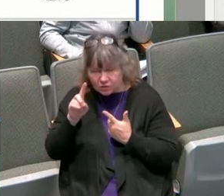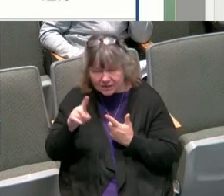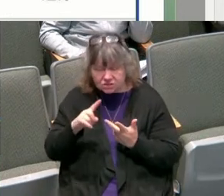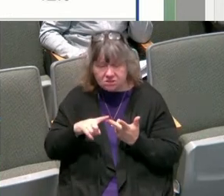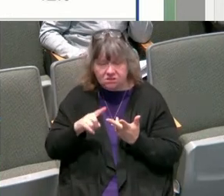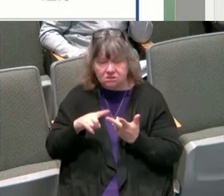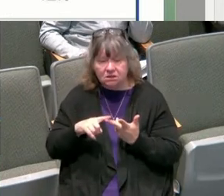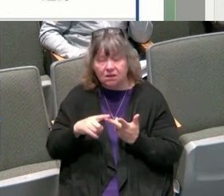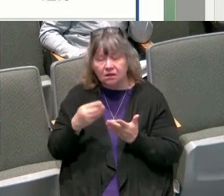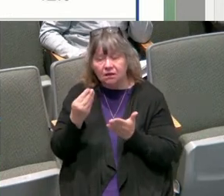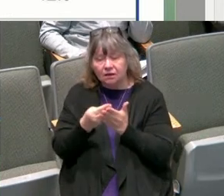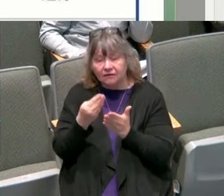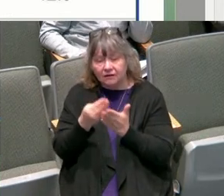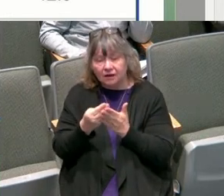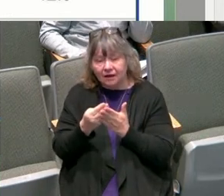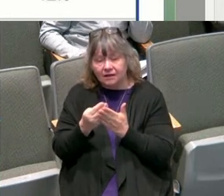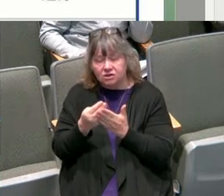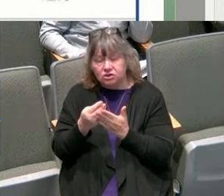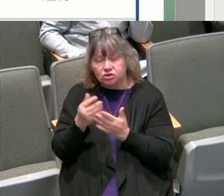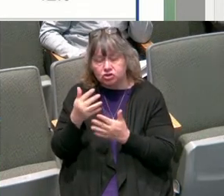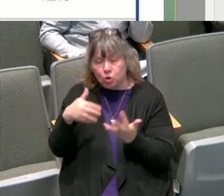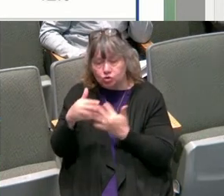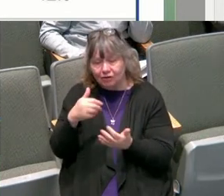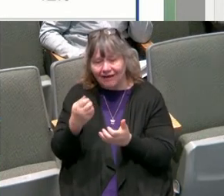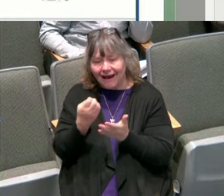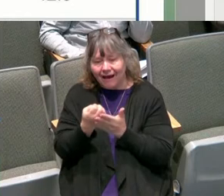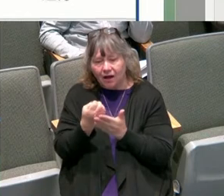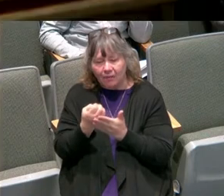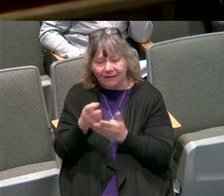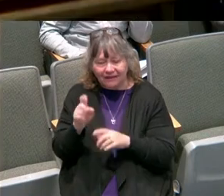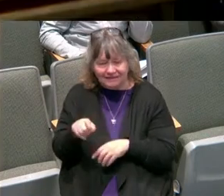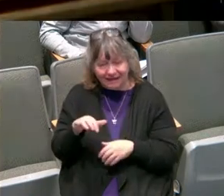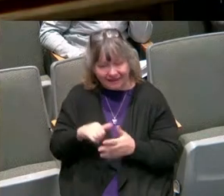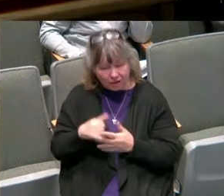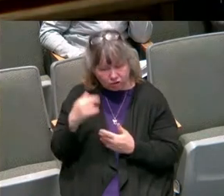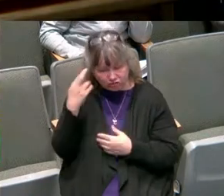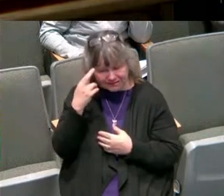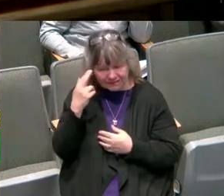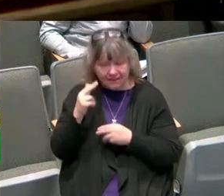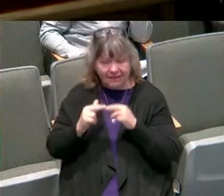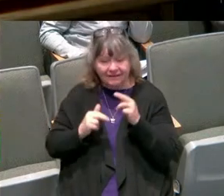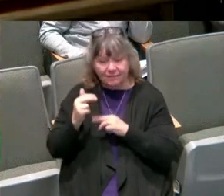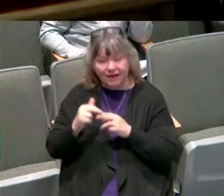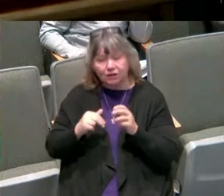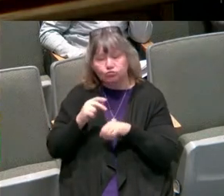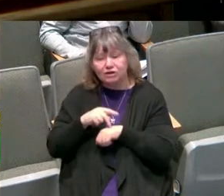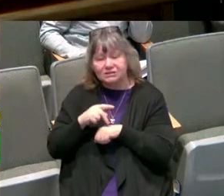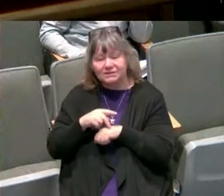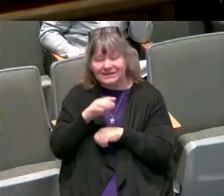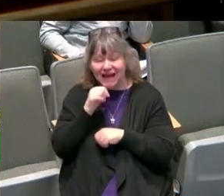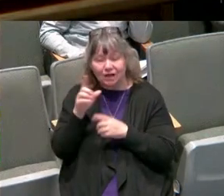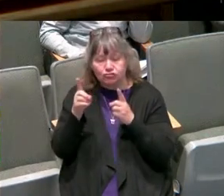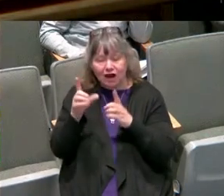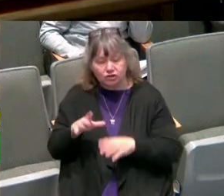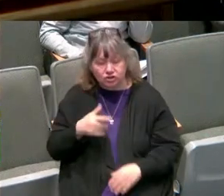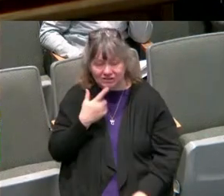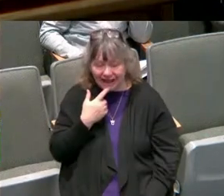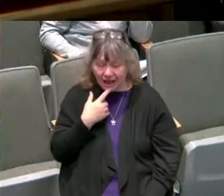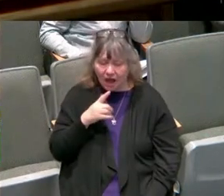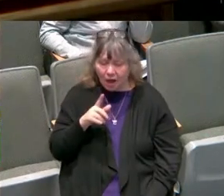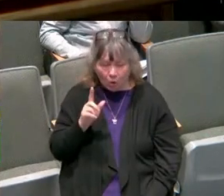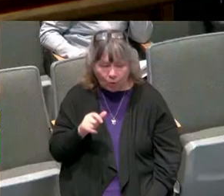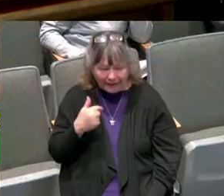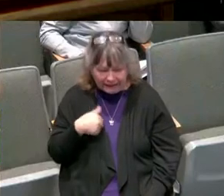socioeconomic needs and this may be the reason why our building principals and our directors are saying that they're being asked to